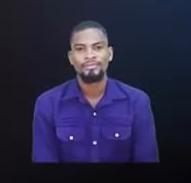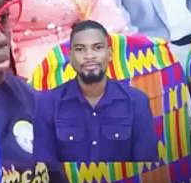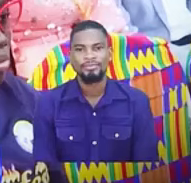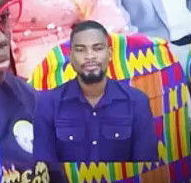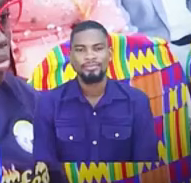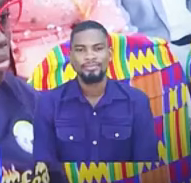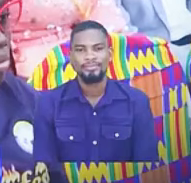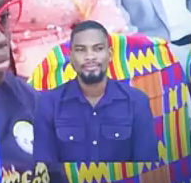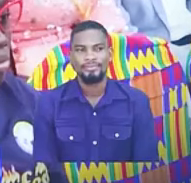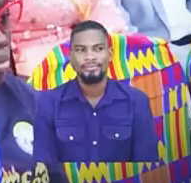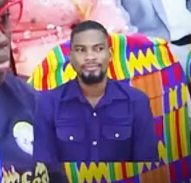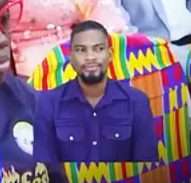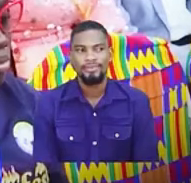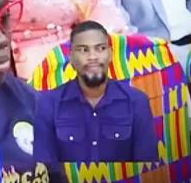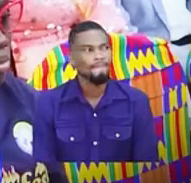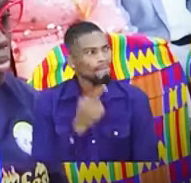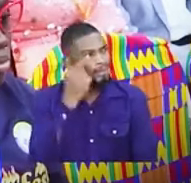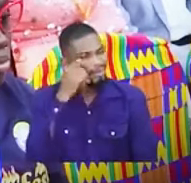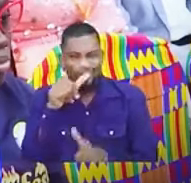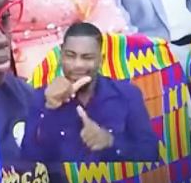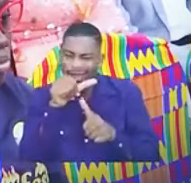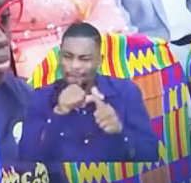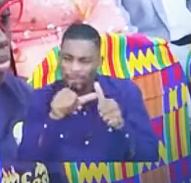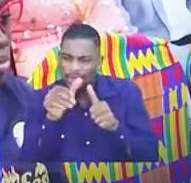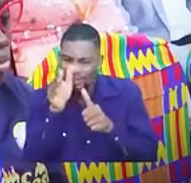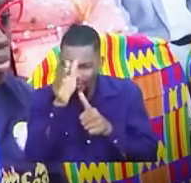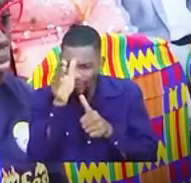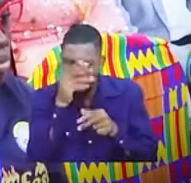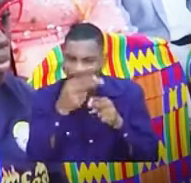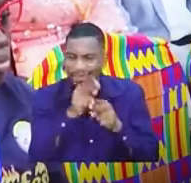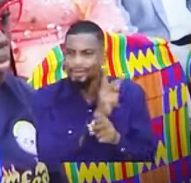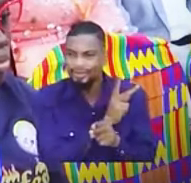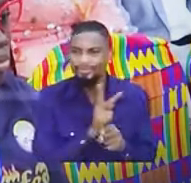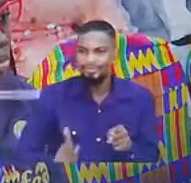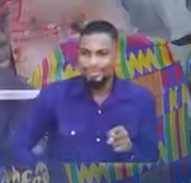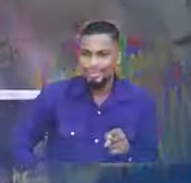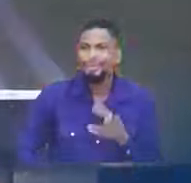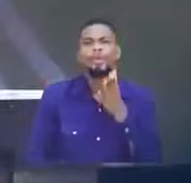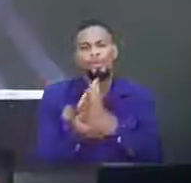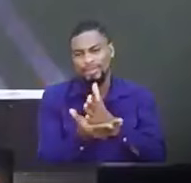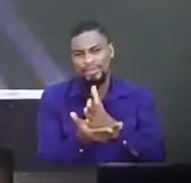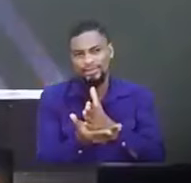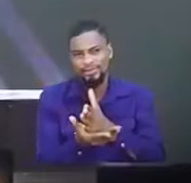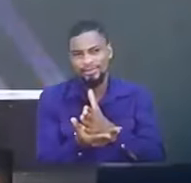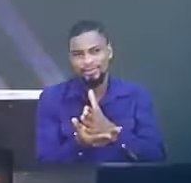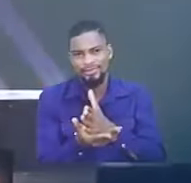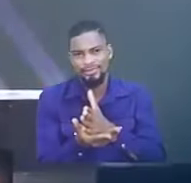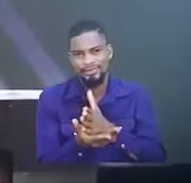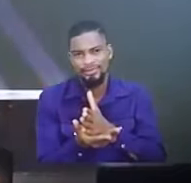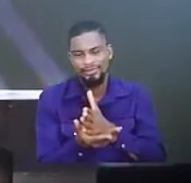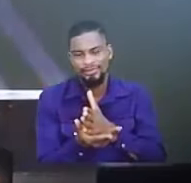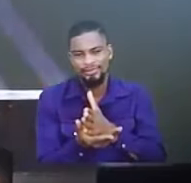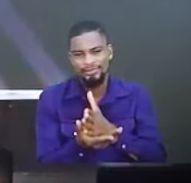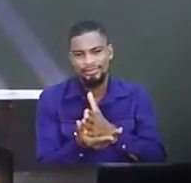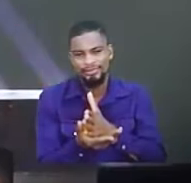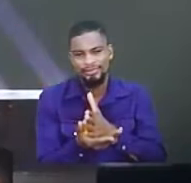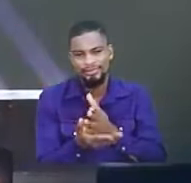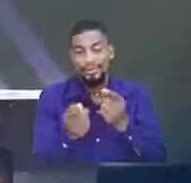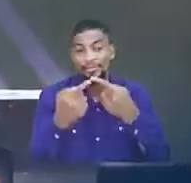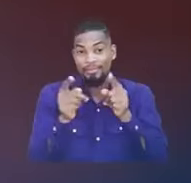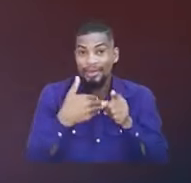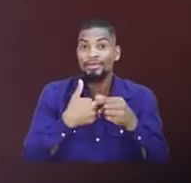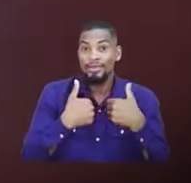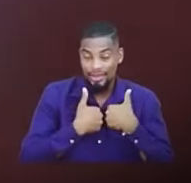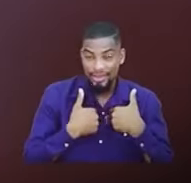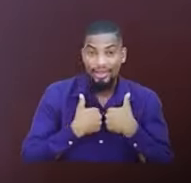the king, and the implications on the kingship, he would have stopped. But he had a